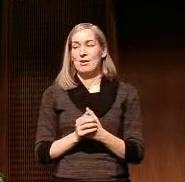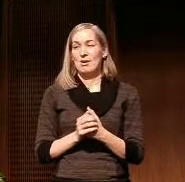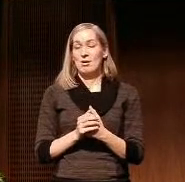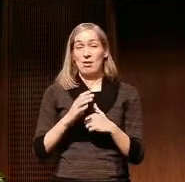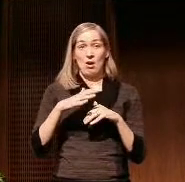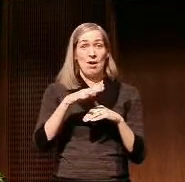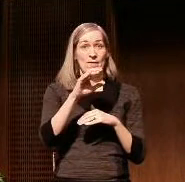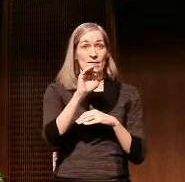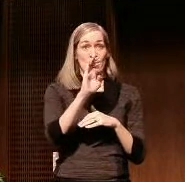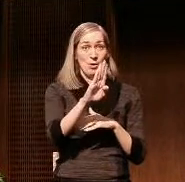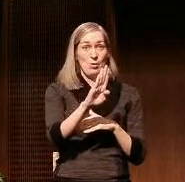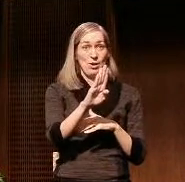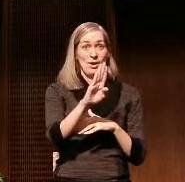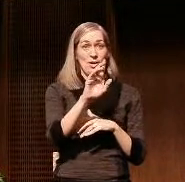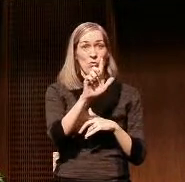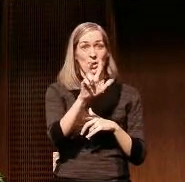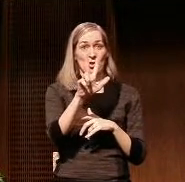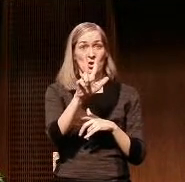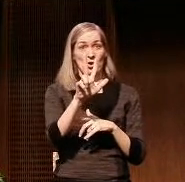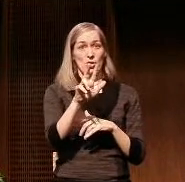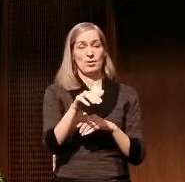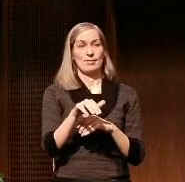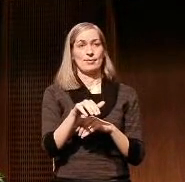On February the 23rd,